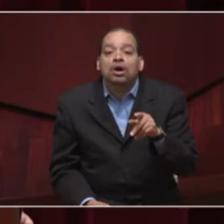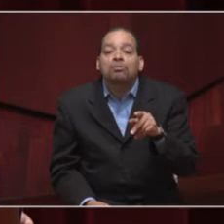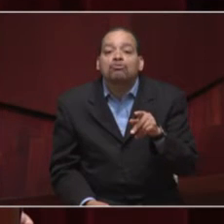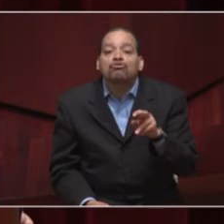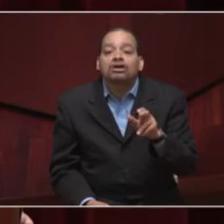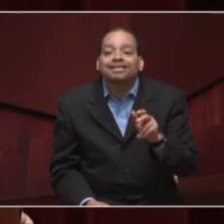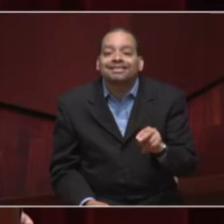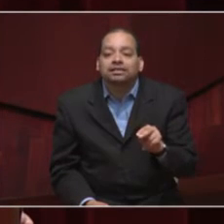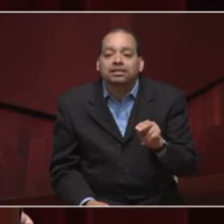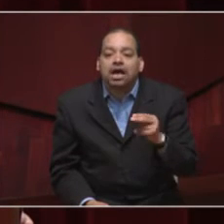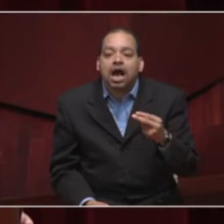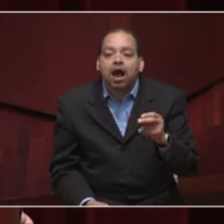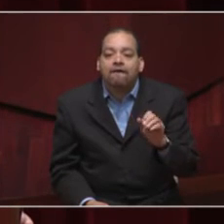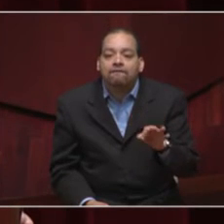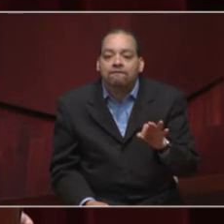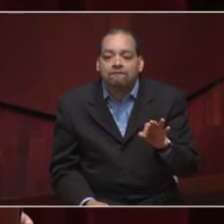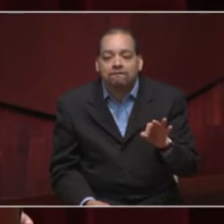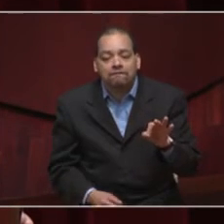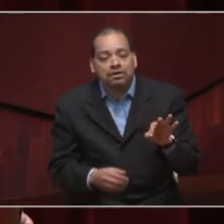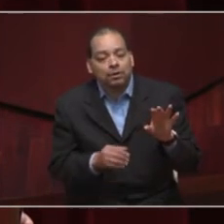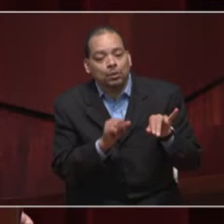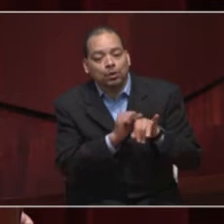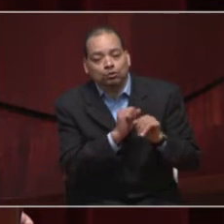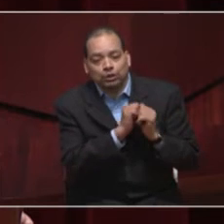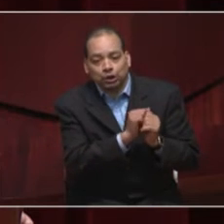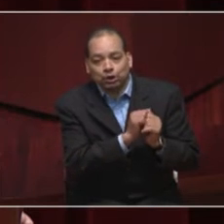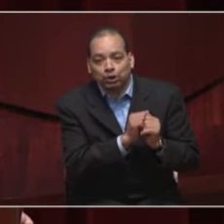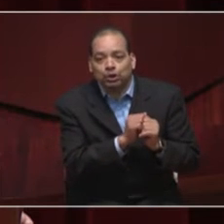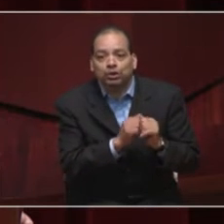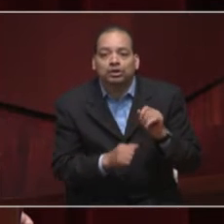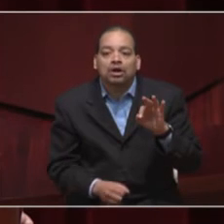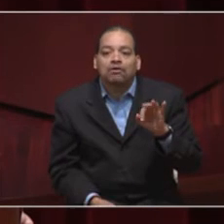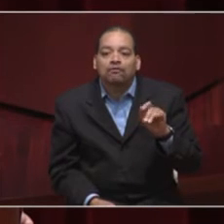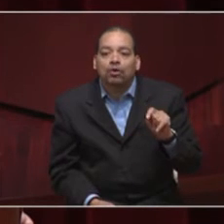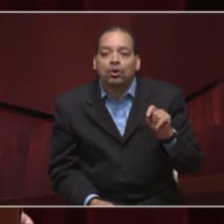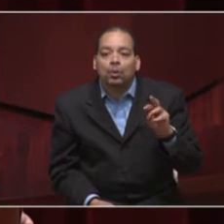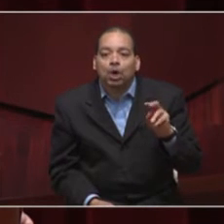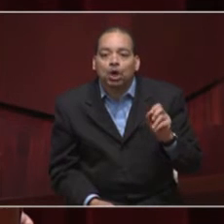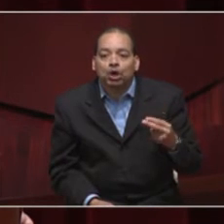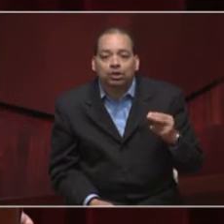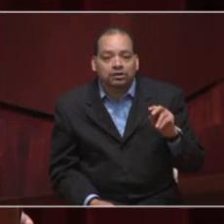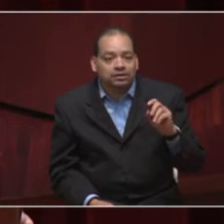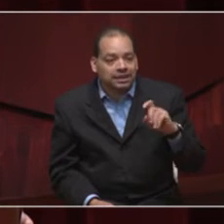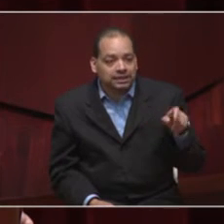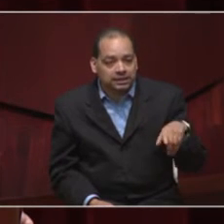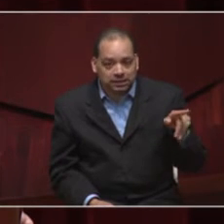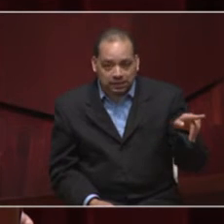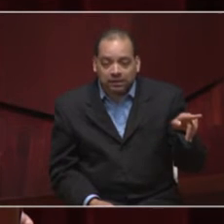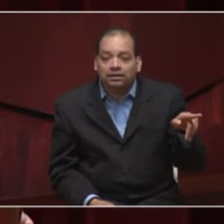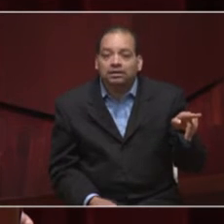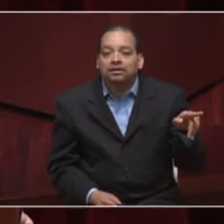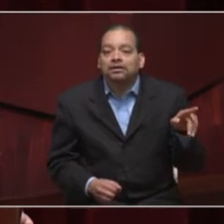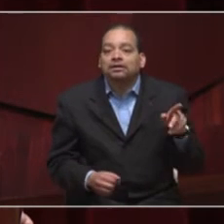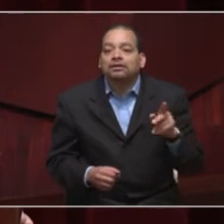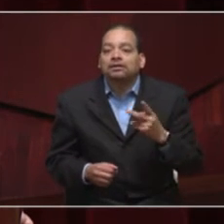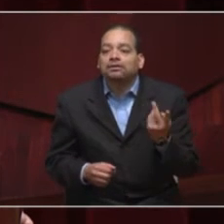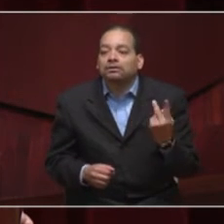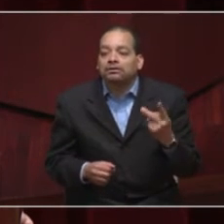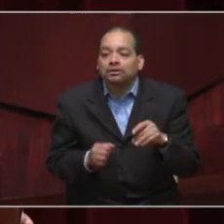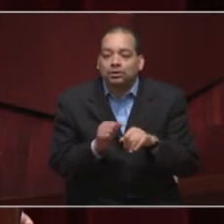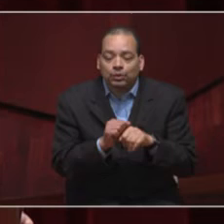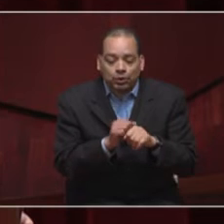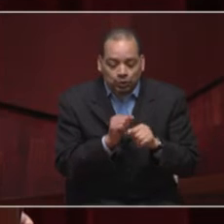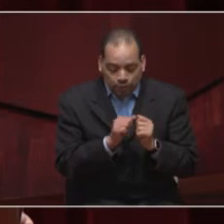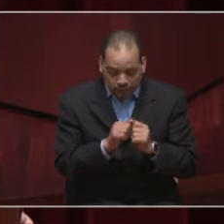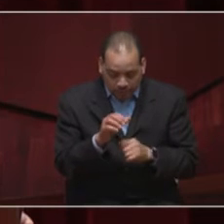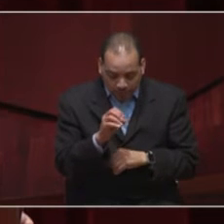colleague in Fort Worth, and Preston did a yeoman's work over the last 2 years working with OPM and coordinating comments back and forth,